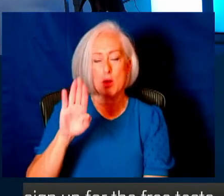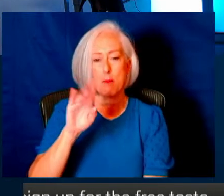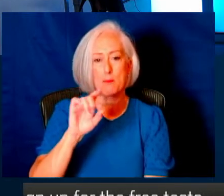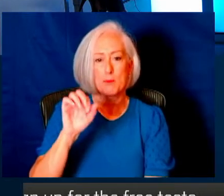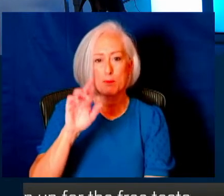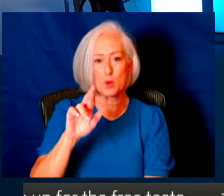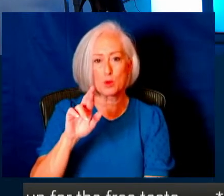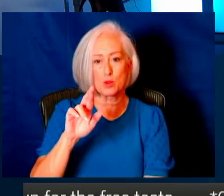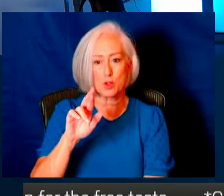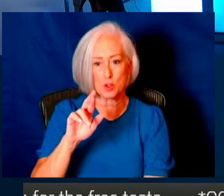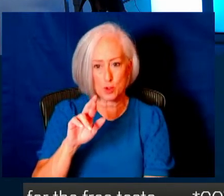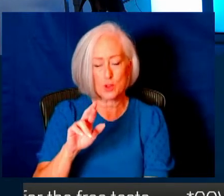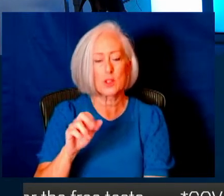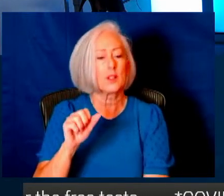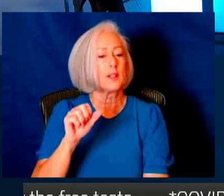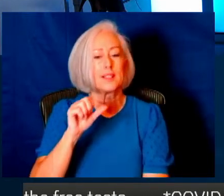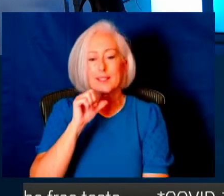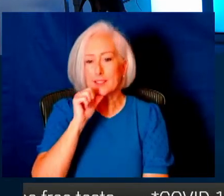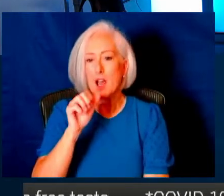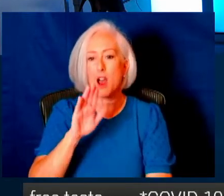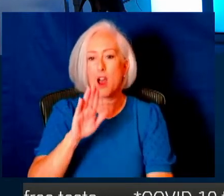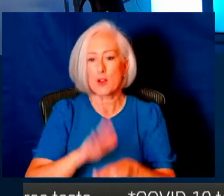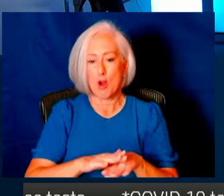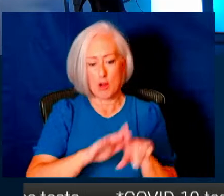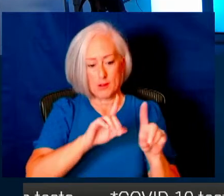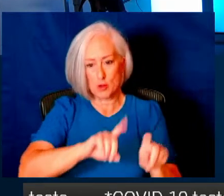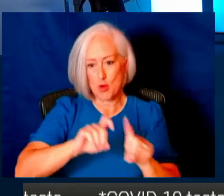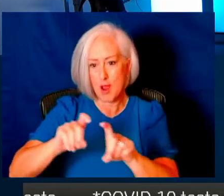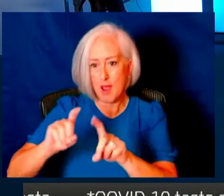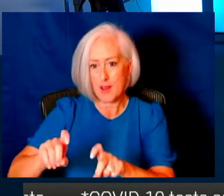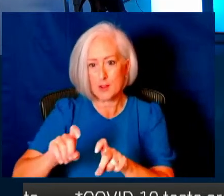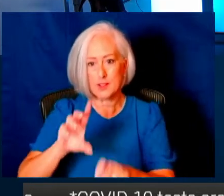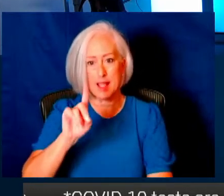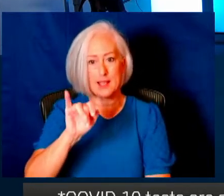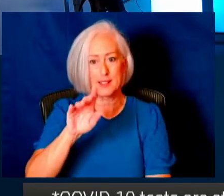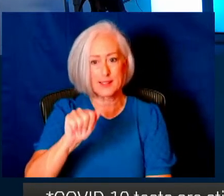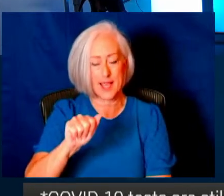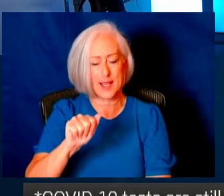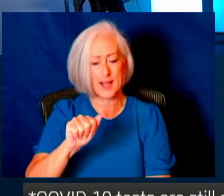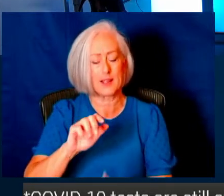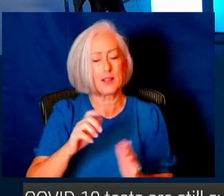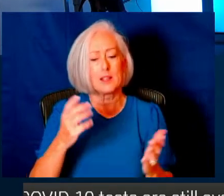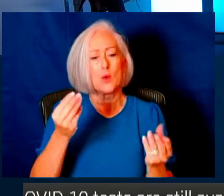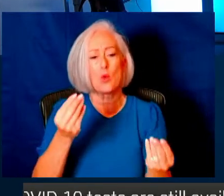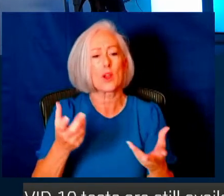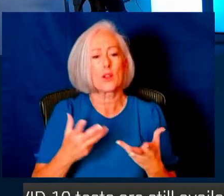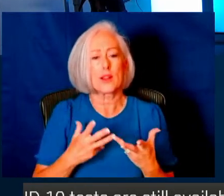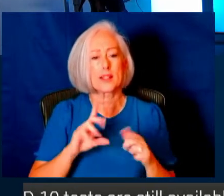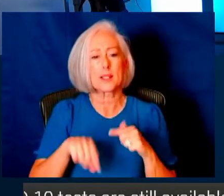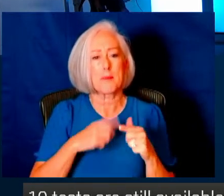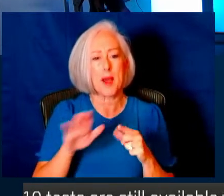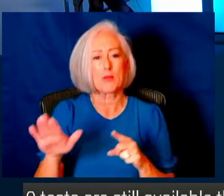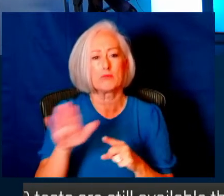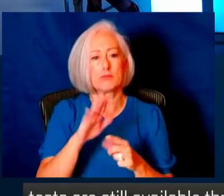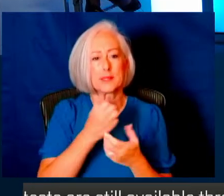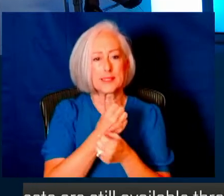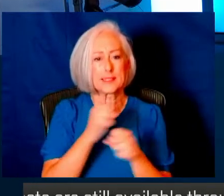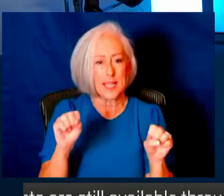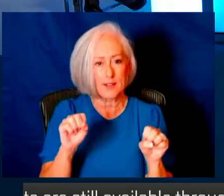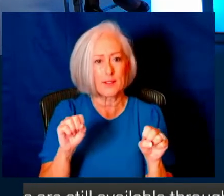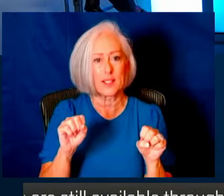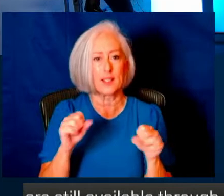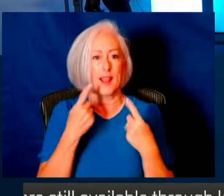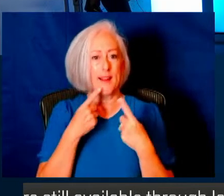not based on trials and data. What can you tell us and reassure us about its safety and how efficient it is?